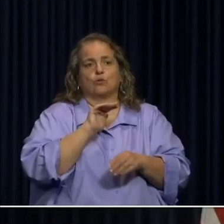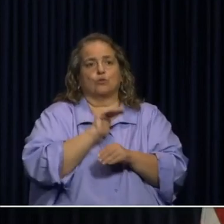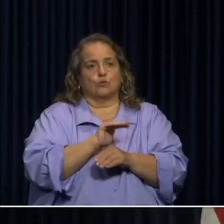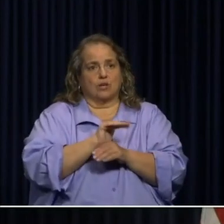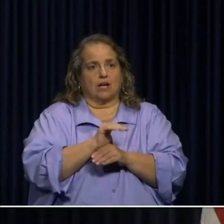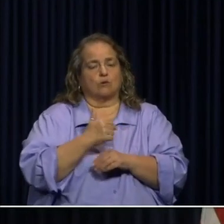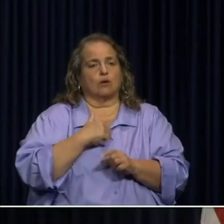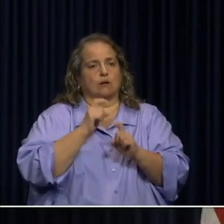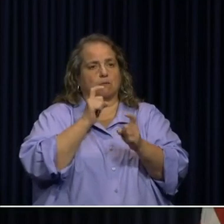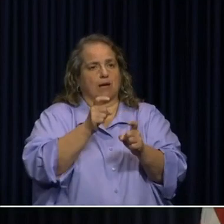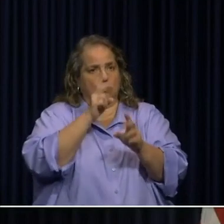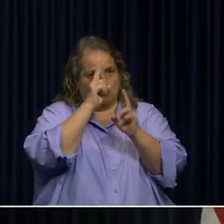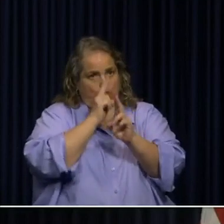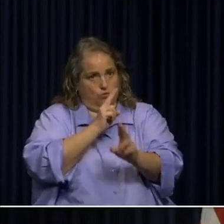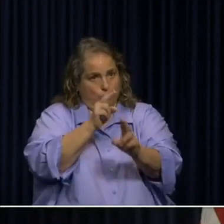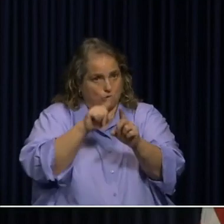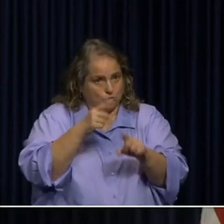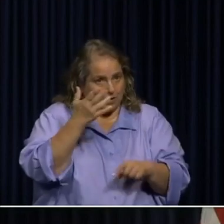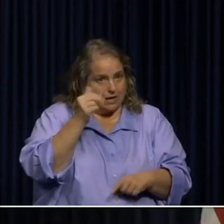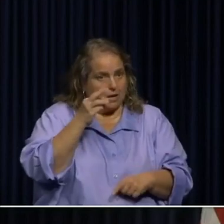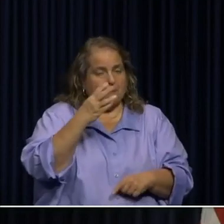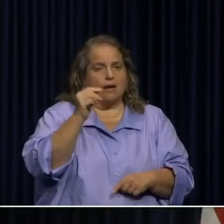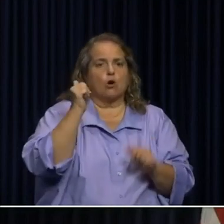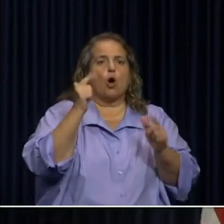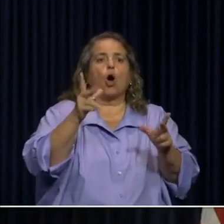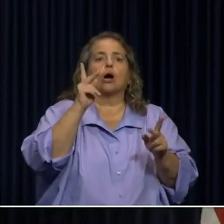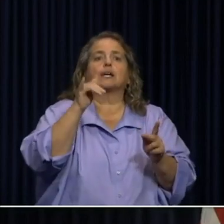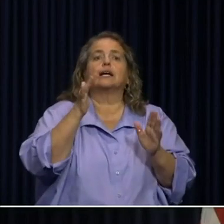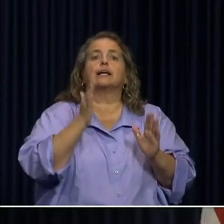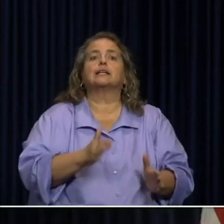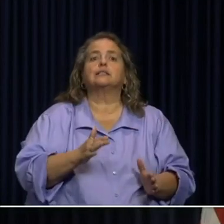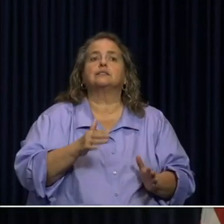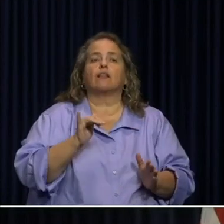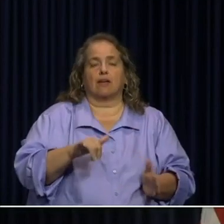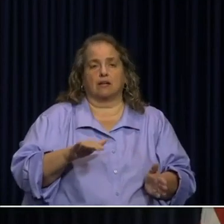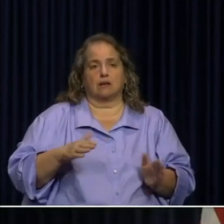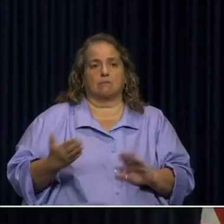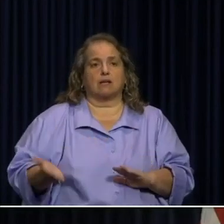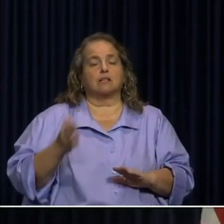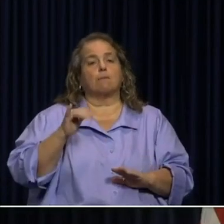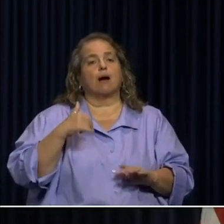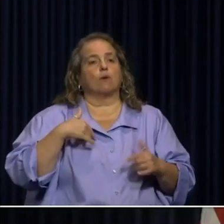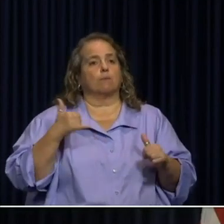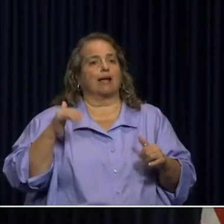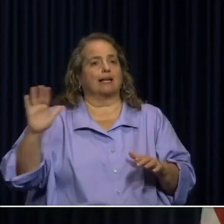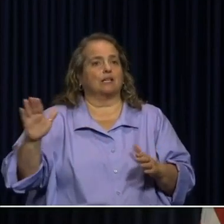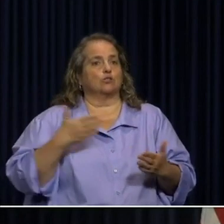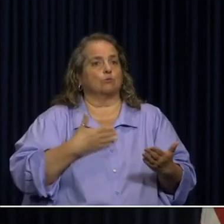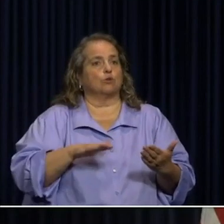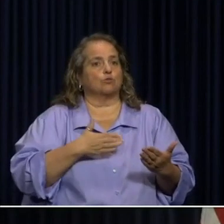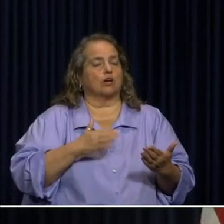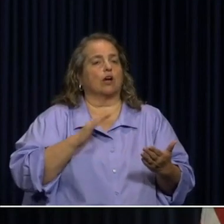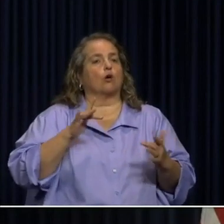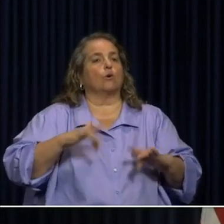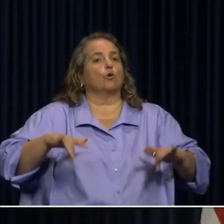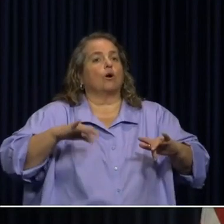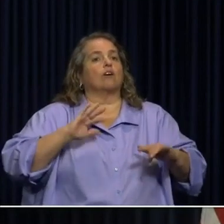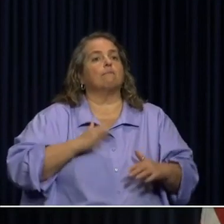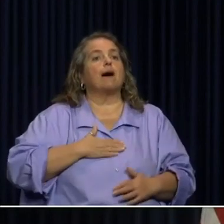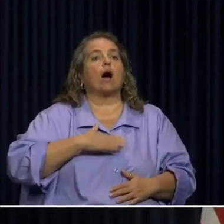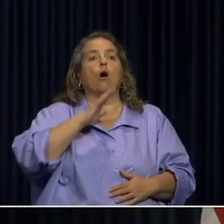we pay tribute to him and to all Kentuckians that we have lost by playing his music, a recording of My Old Kentucky